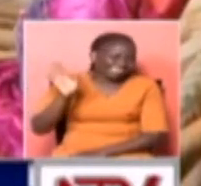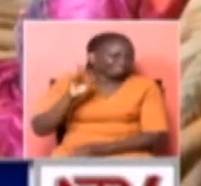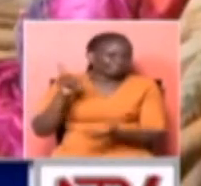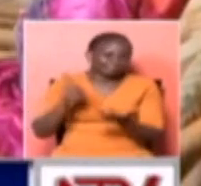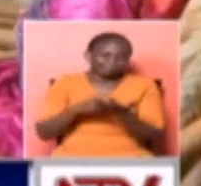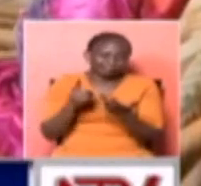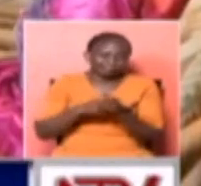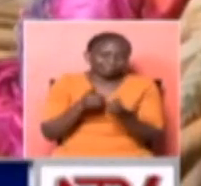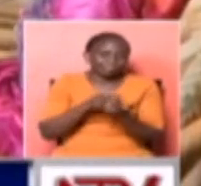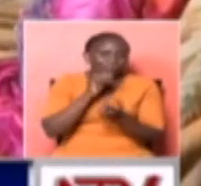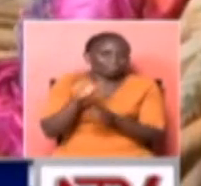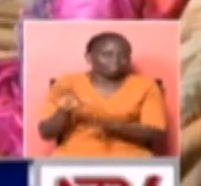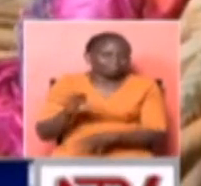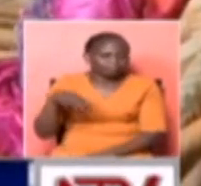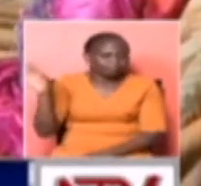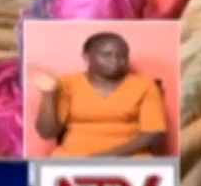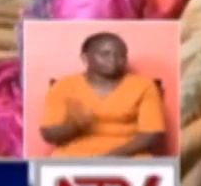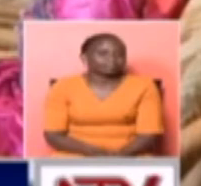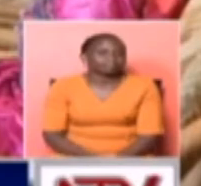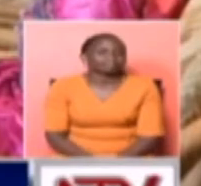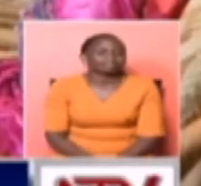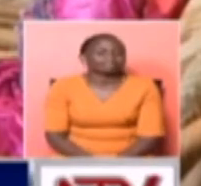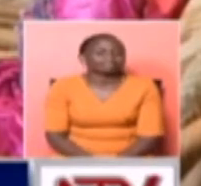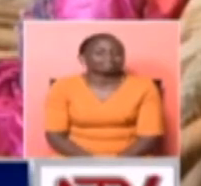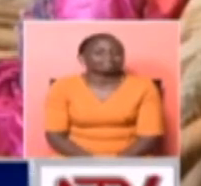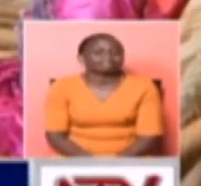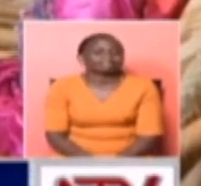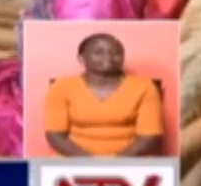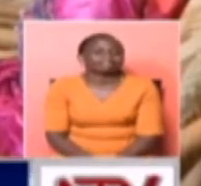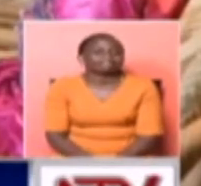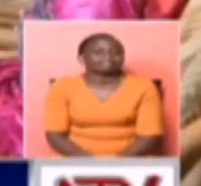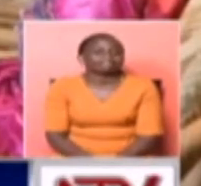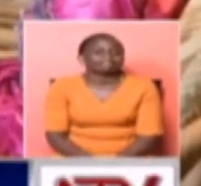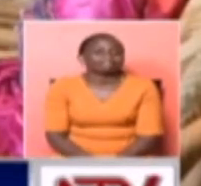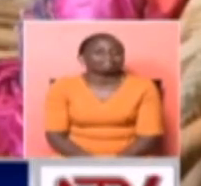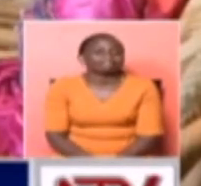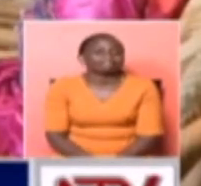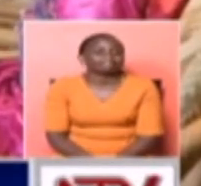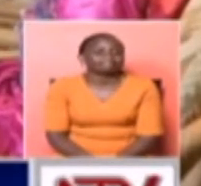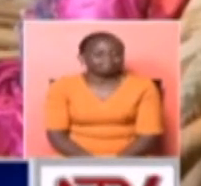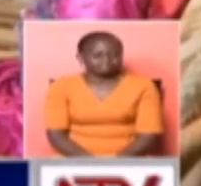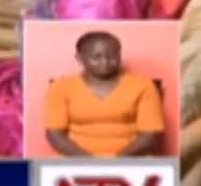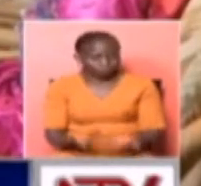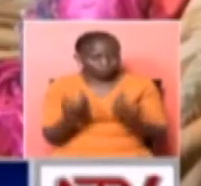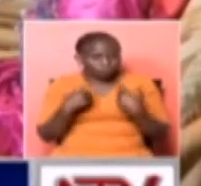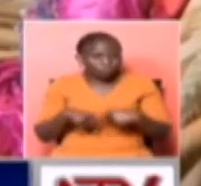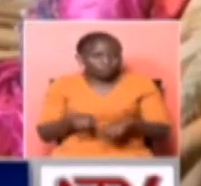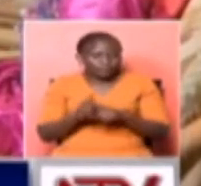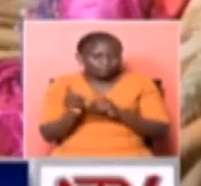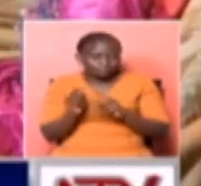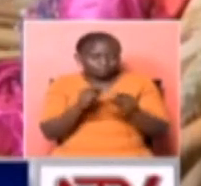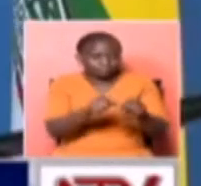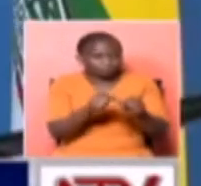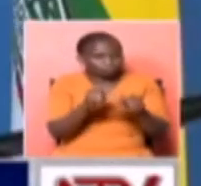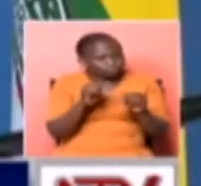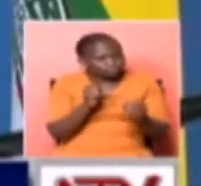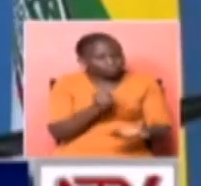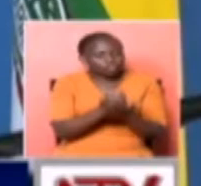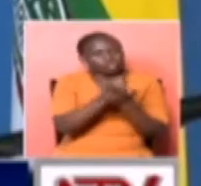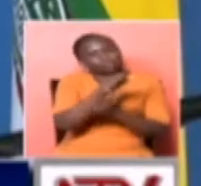Abosibabala, I don't count those. They went to treat others. But the ones who are